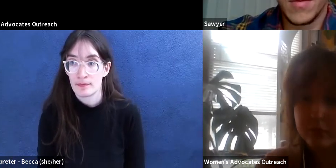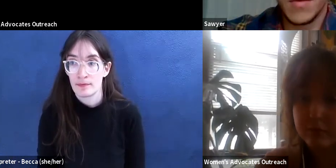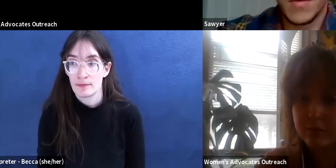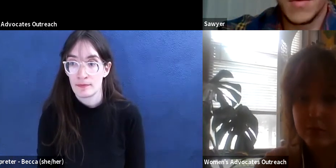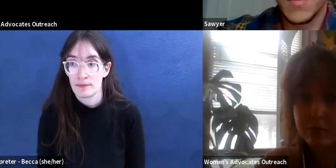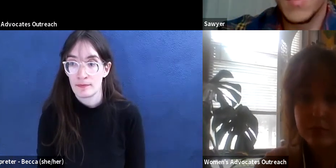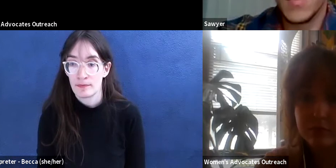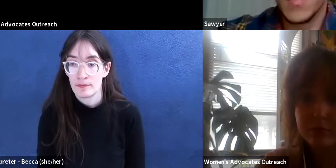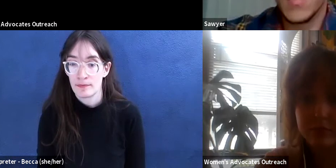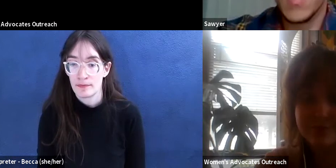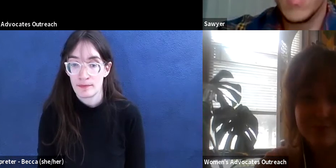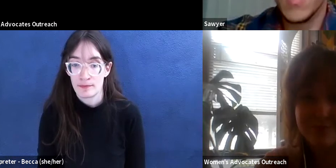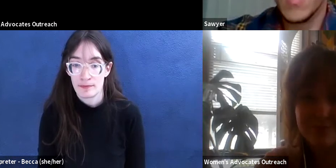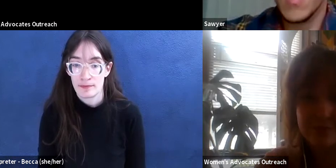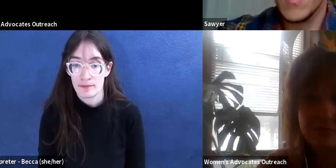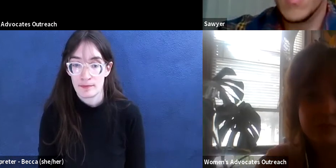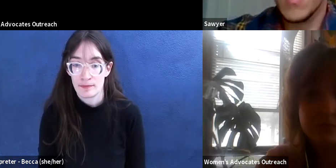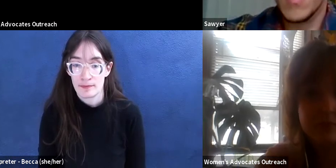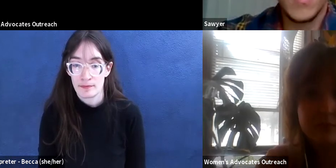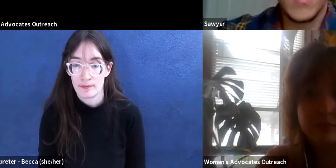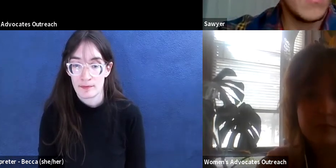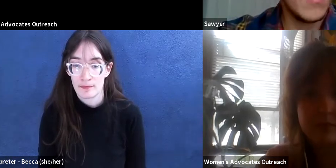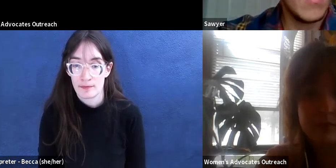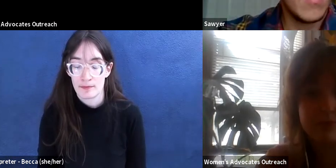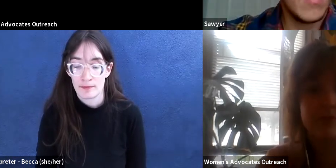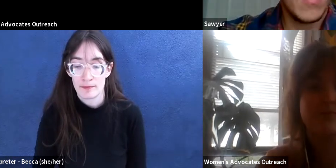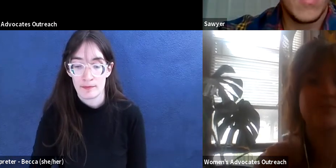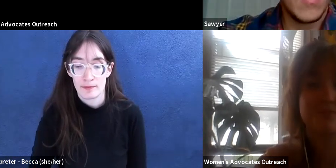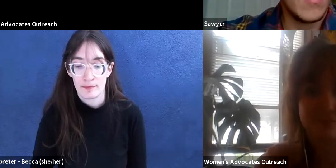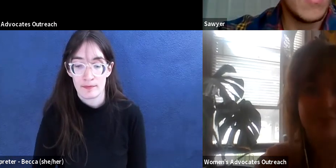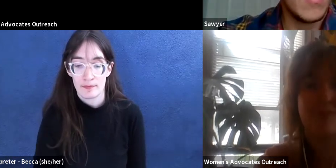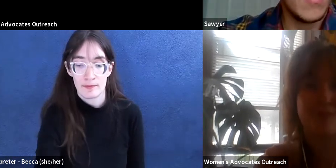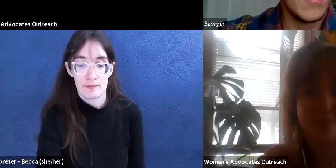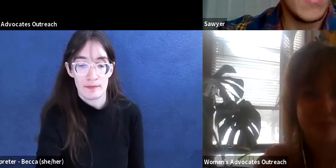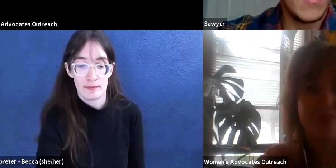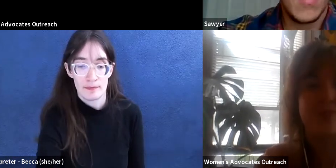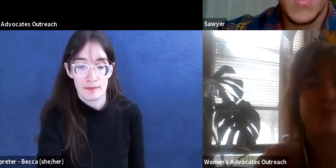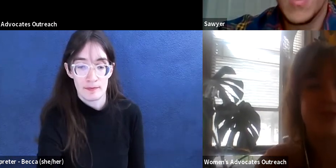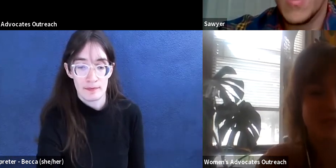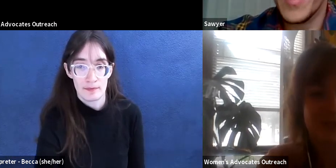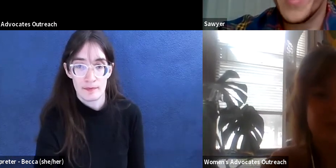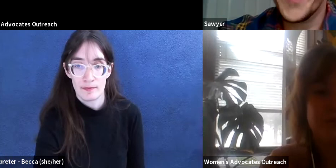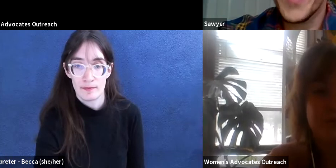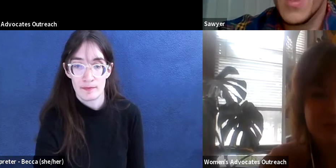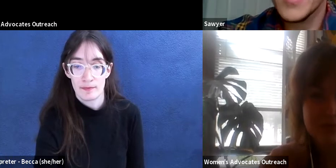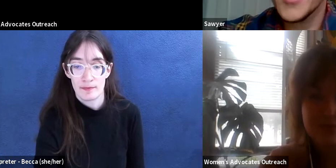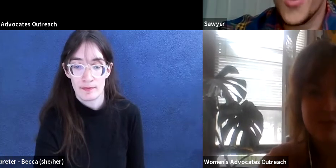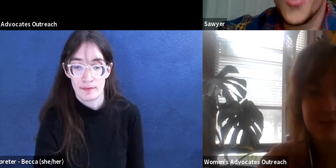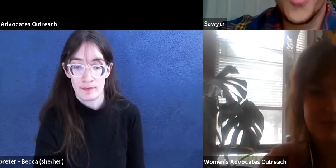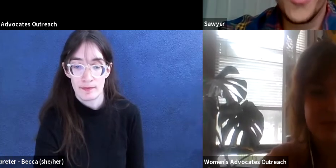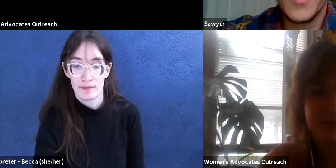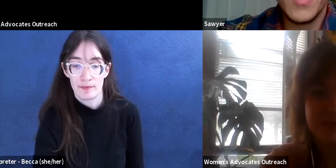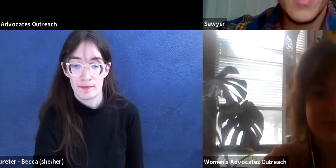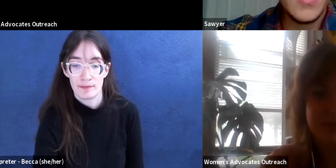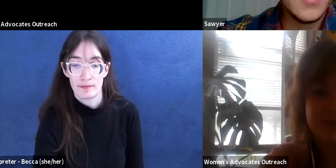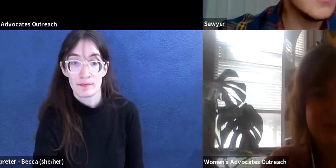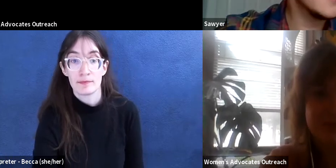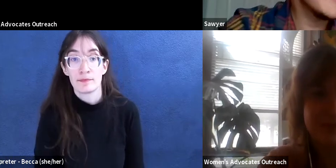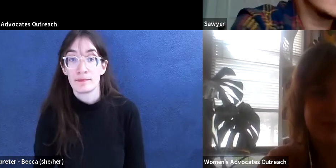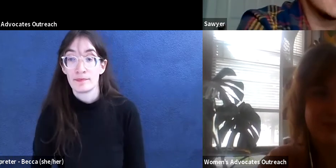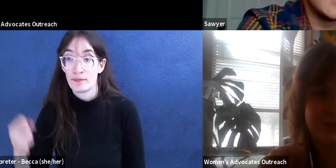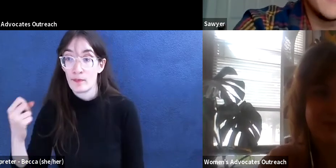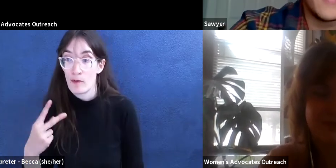preteens or teens. She has them like identified that way so that they can be So you kind of know if it's meant more for